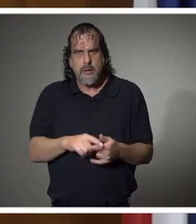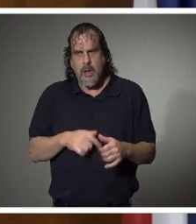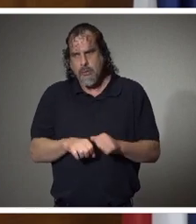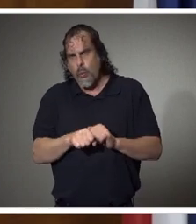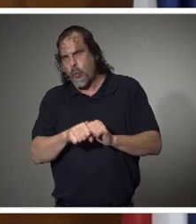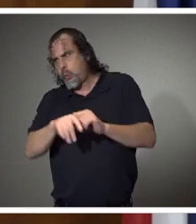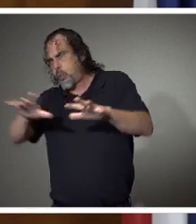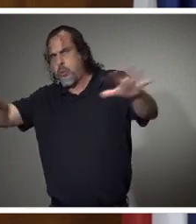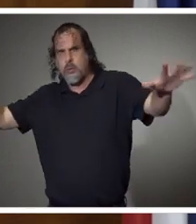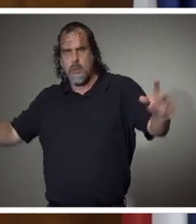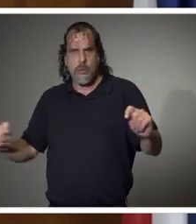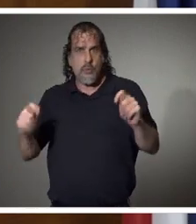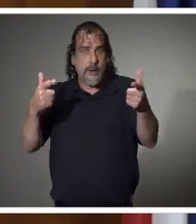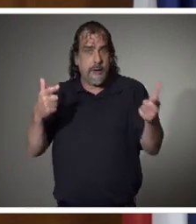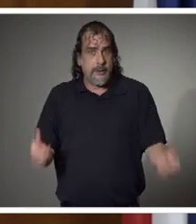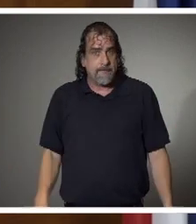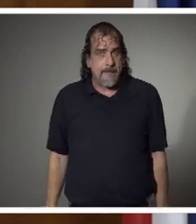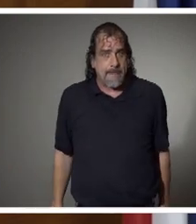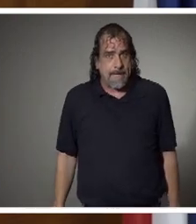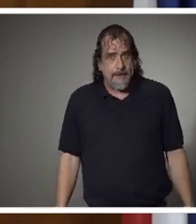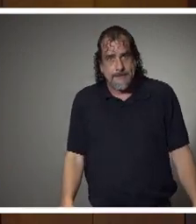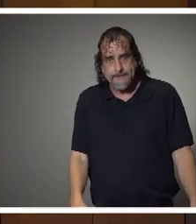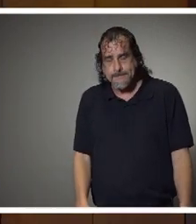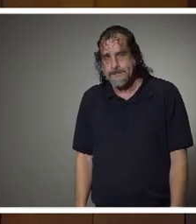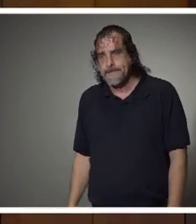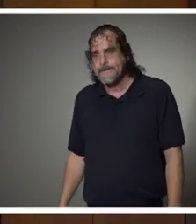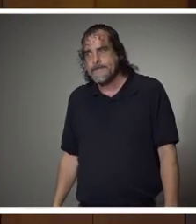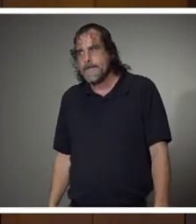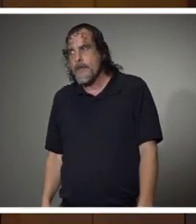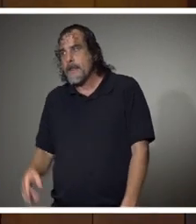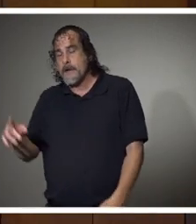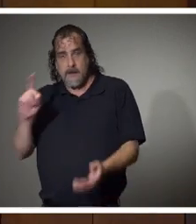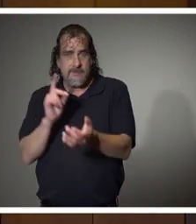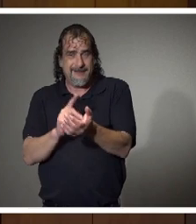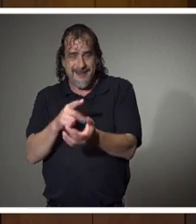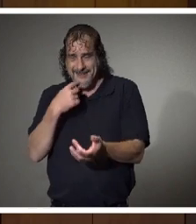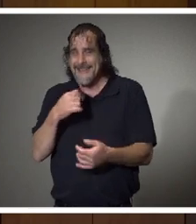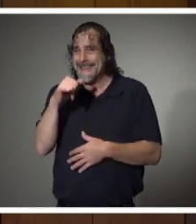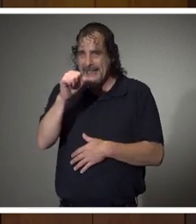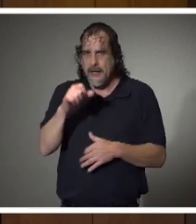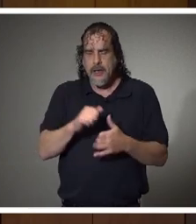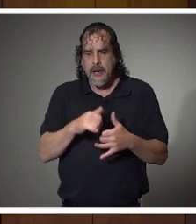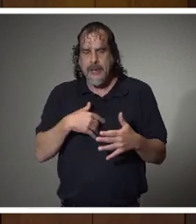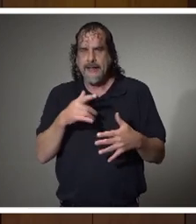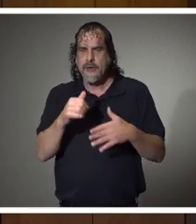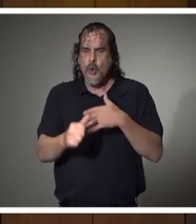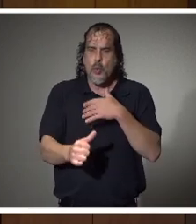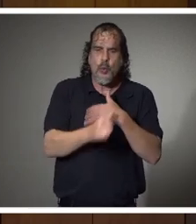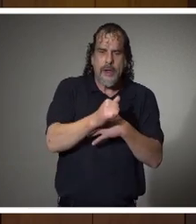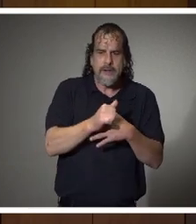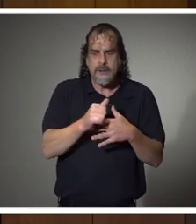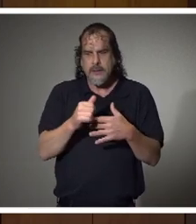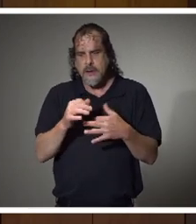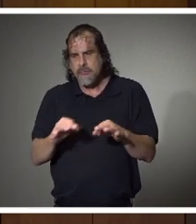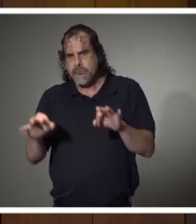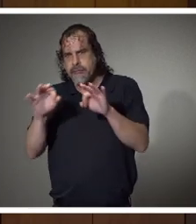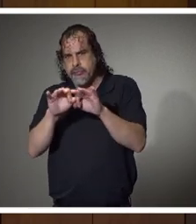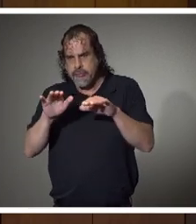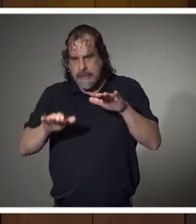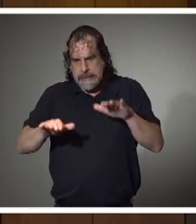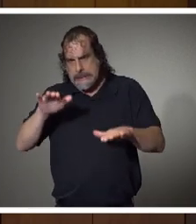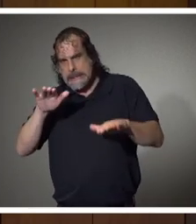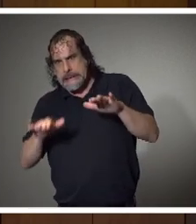spread very, very quickly. Yeah, exactly. It's always it's a matter of risk mitigation. As we sort of step back